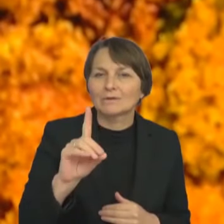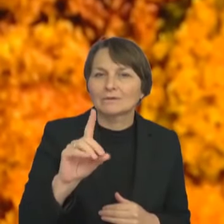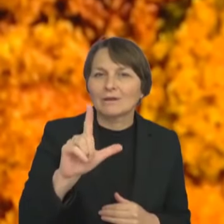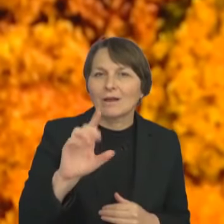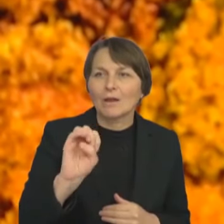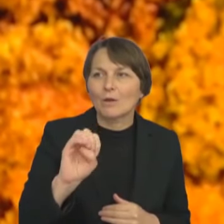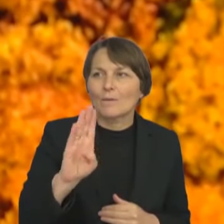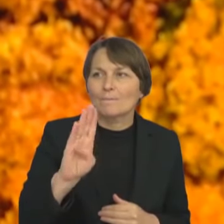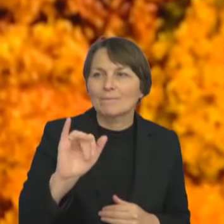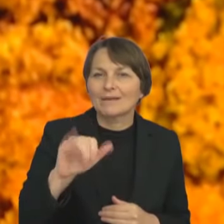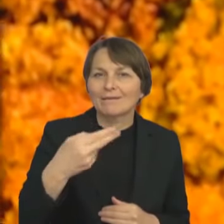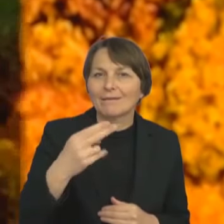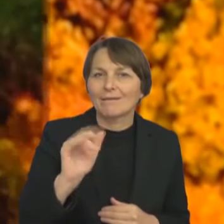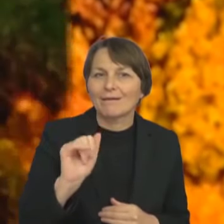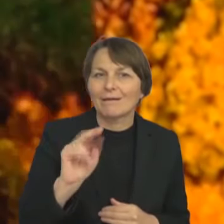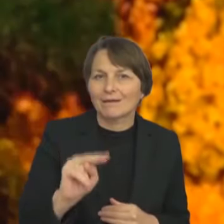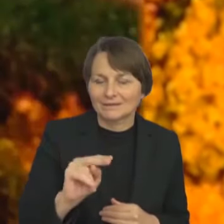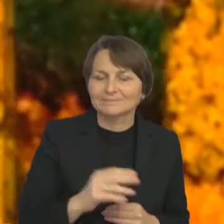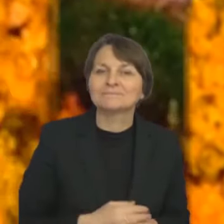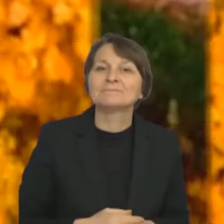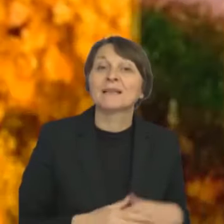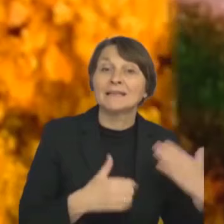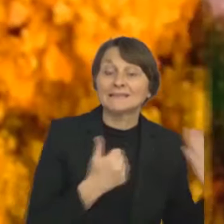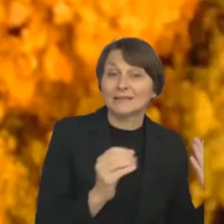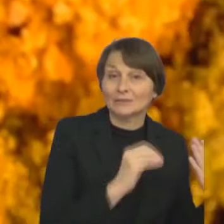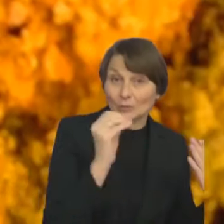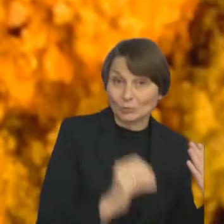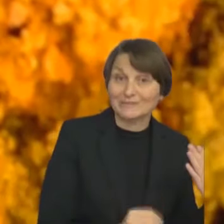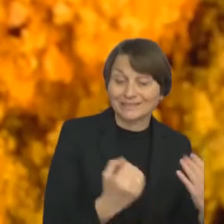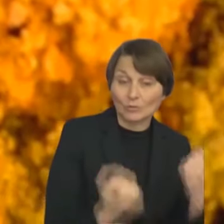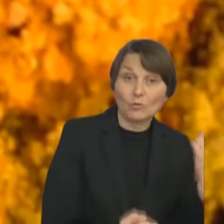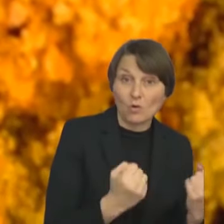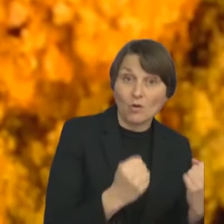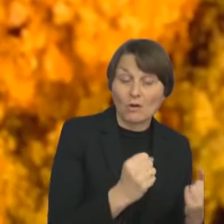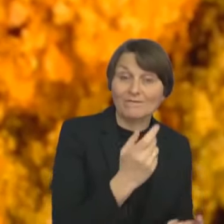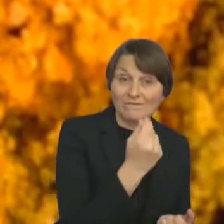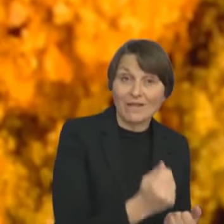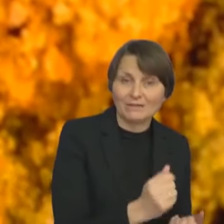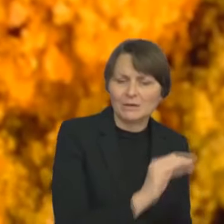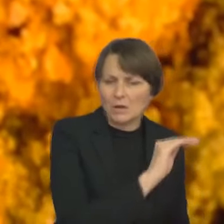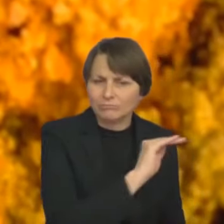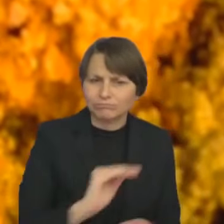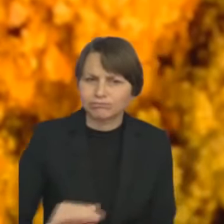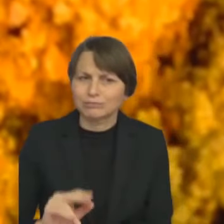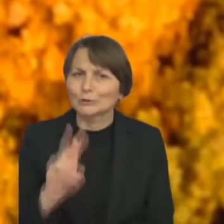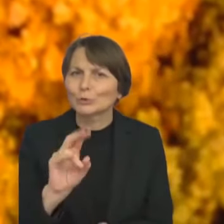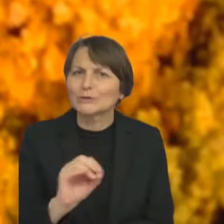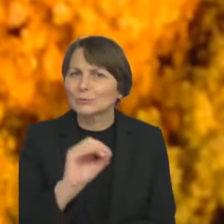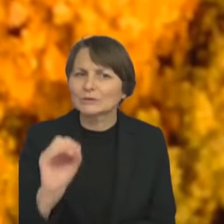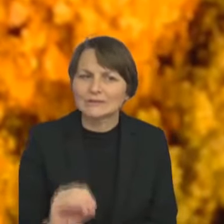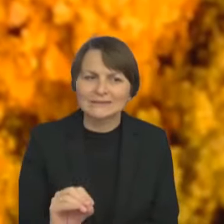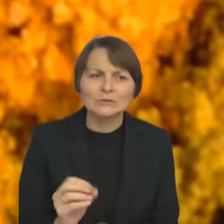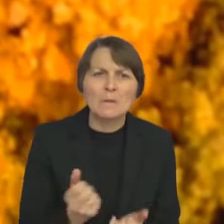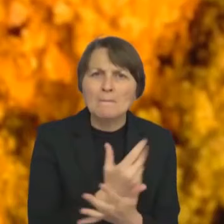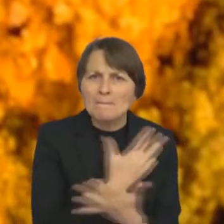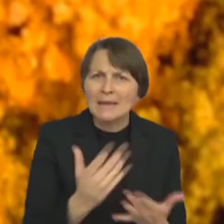represent 60% of the value of a vehicle by 2030, although only 20% now. This means a lot of investment